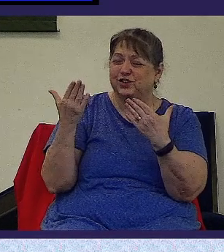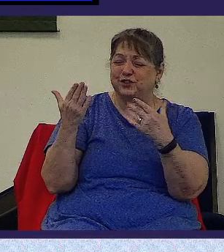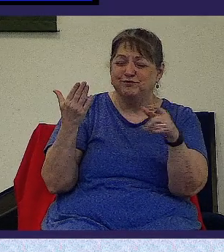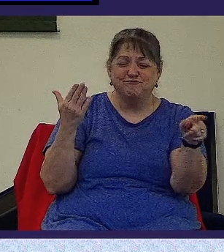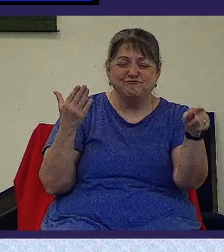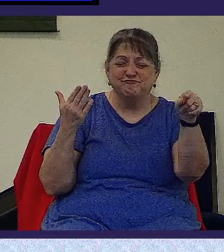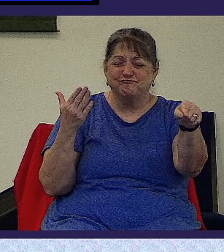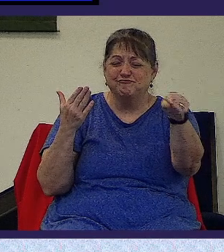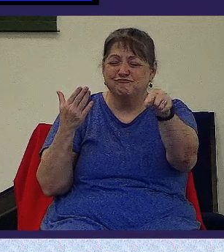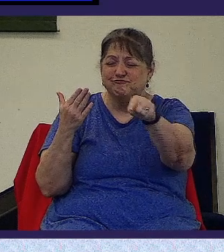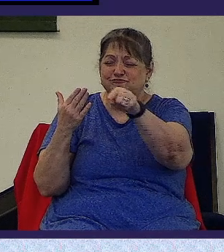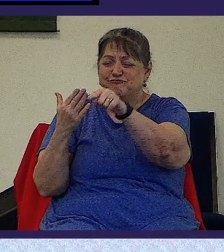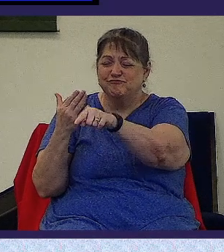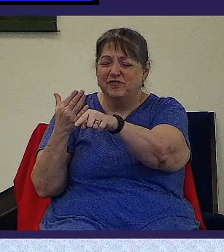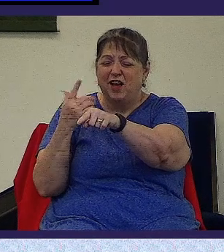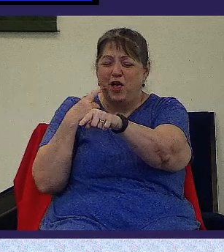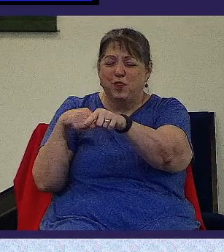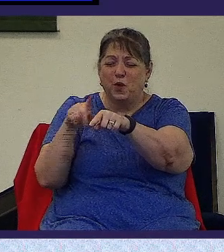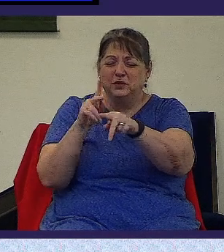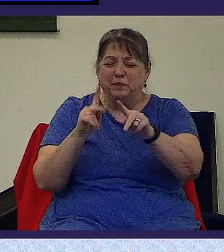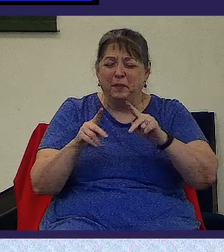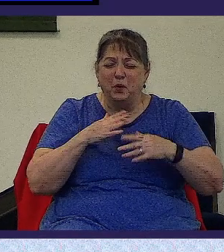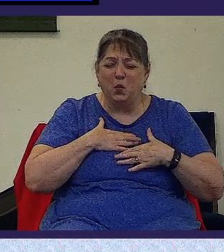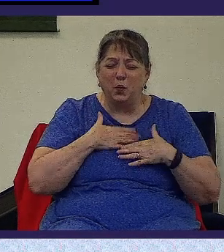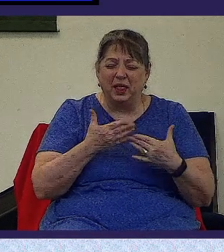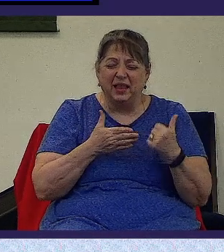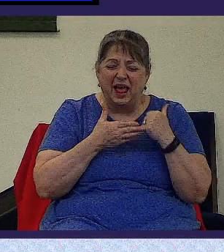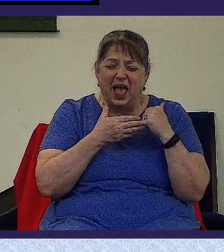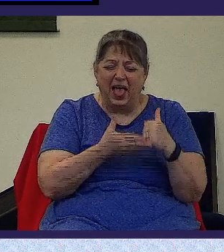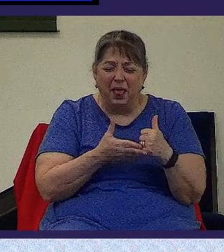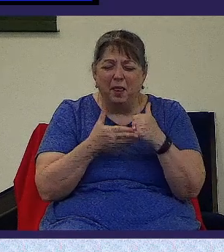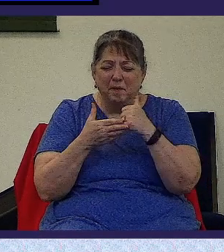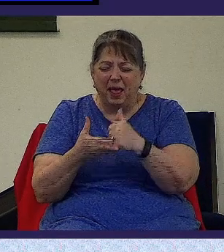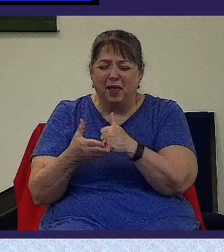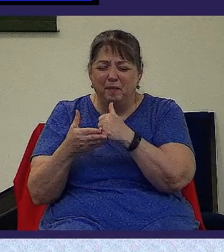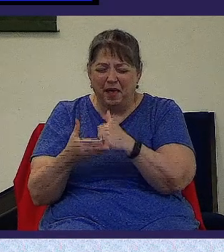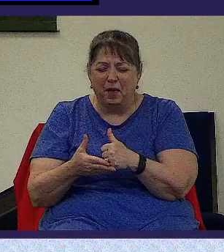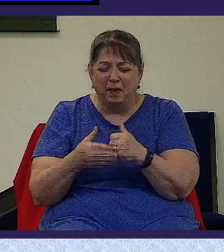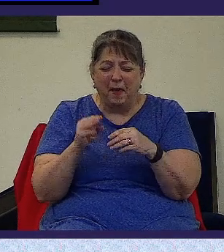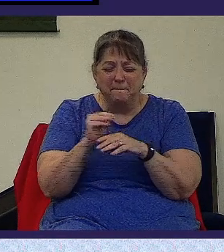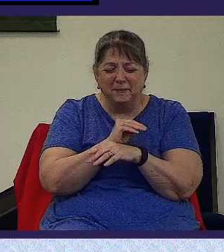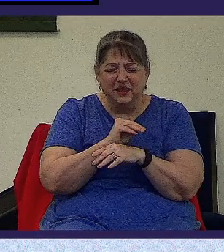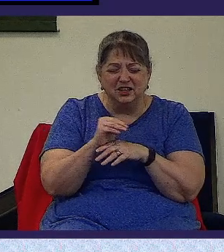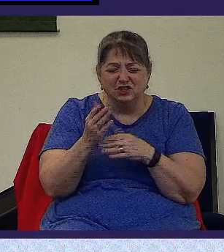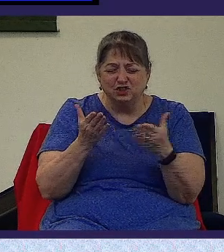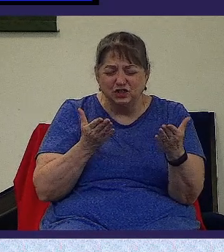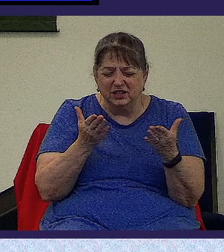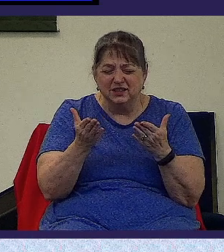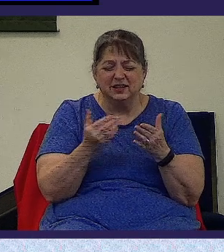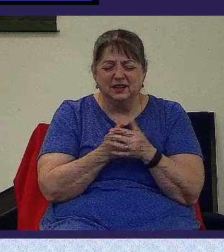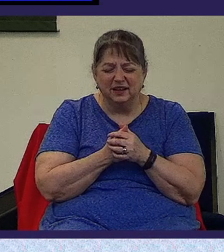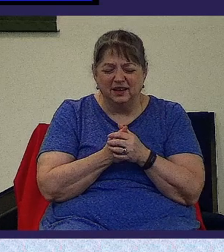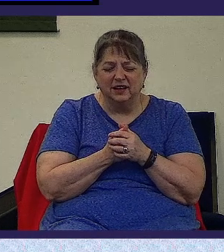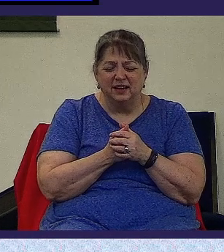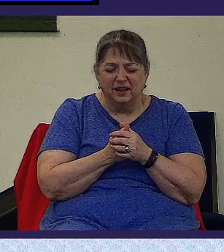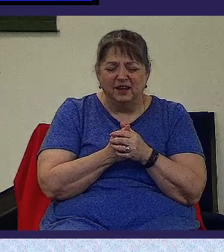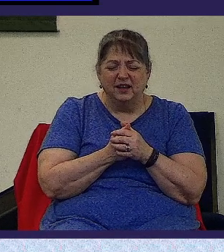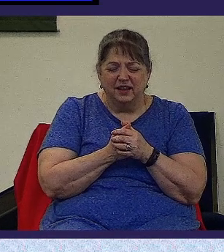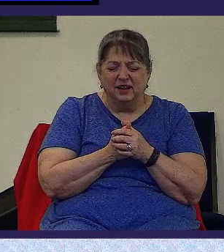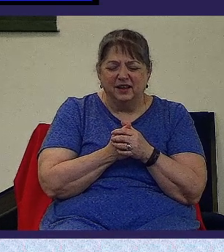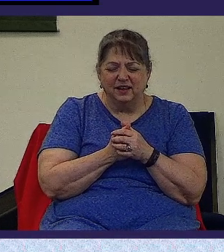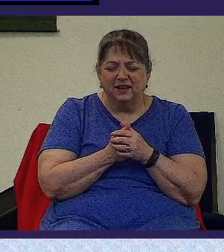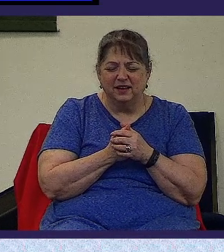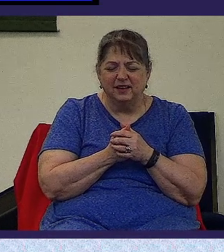a voice they're here to to be a part of ministry and ministries that are offered for the glory of jesus and for the benefit of others